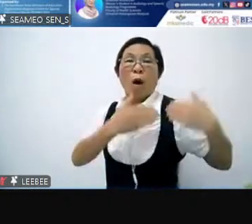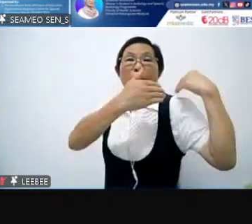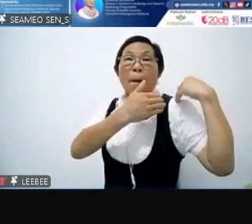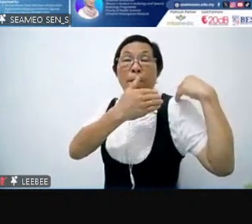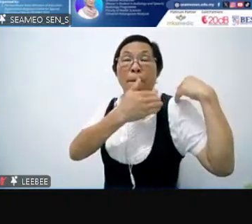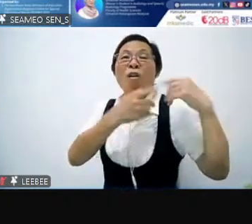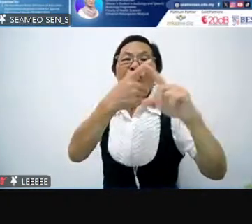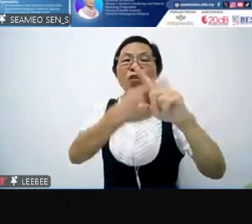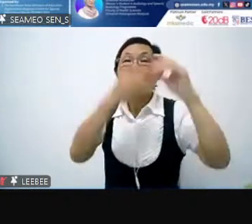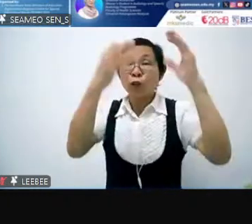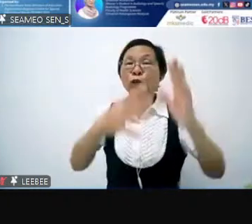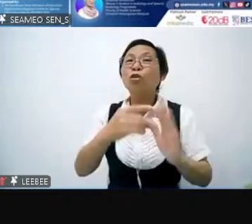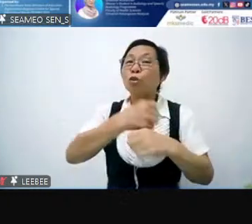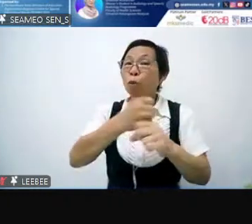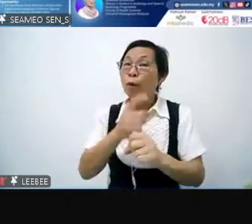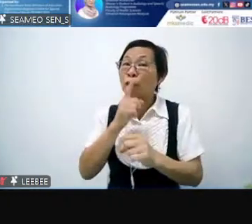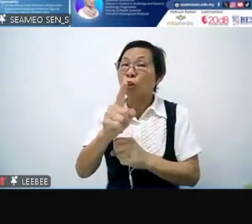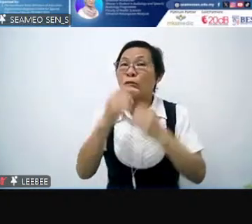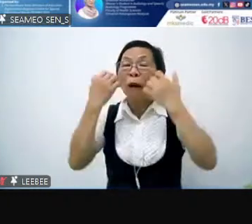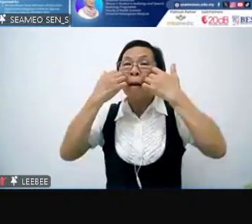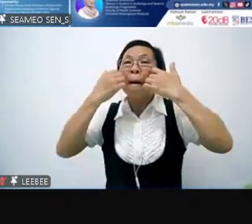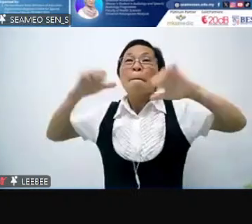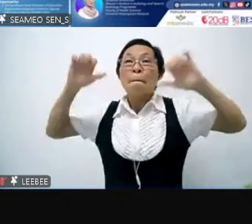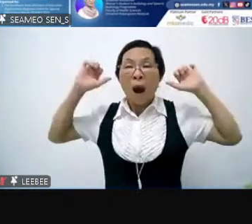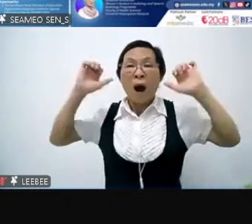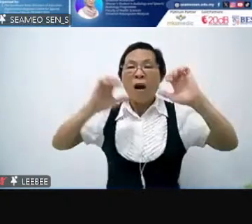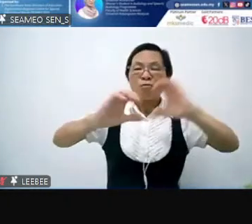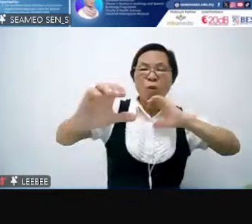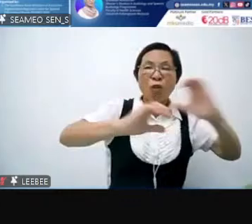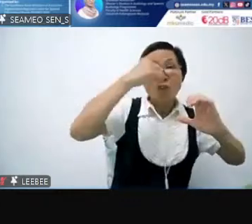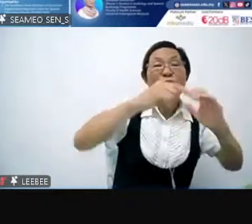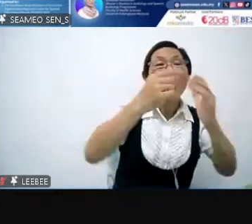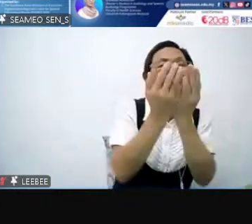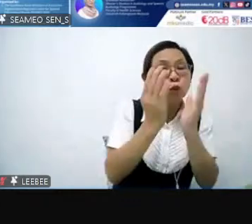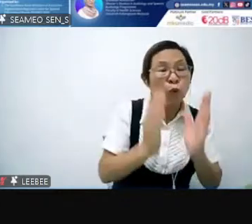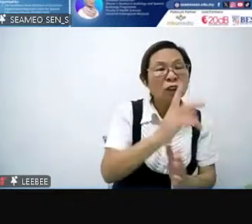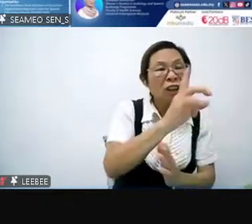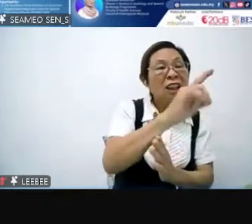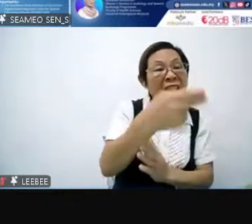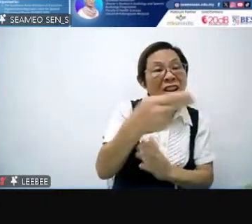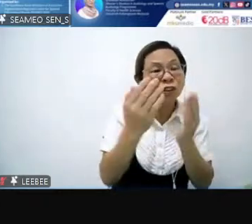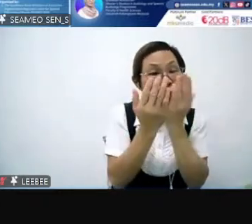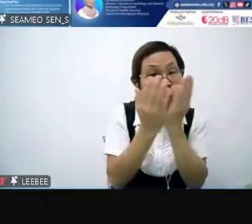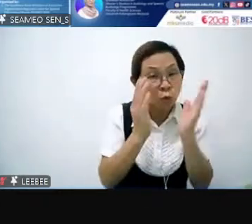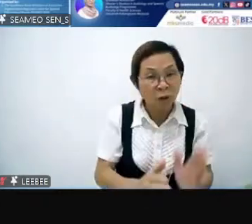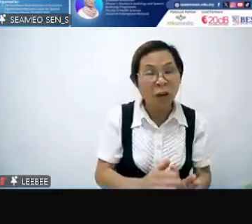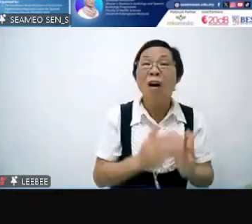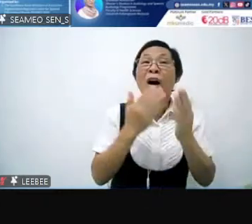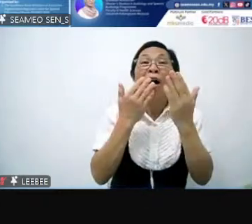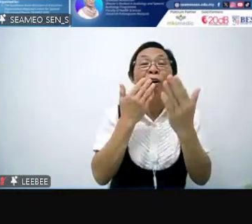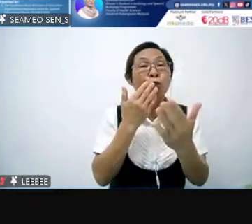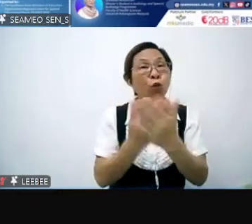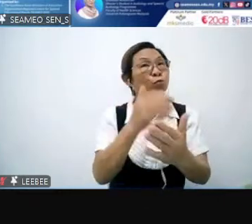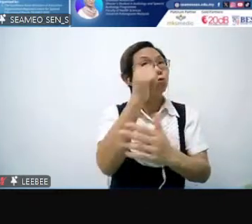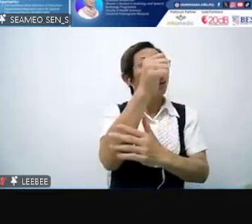ensuring effective communication for DHA students, which is a great step forward.